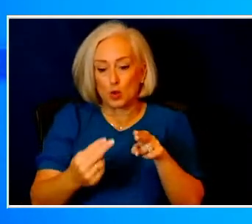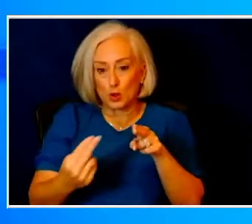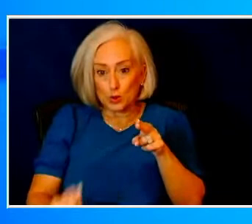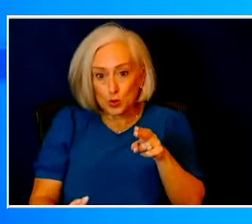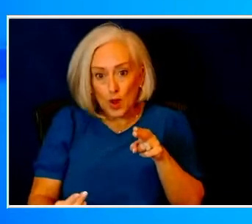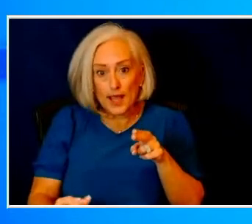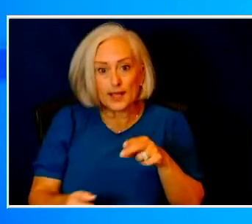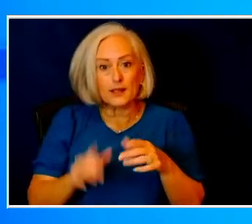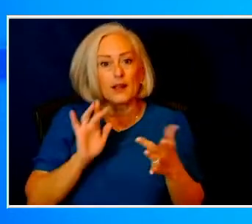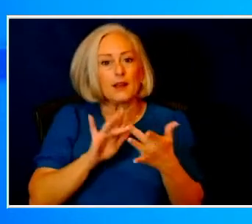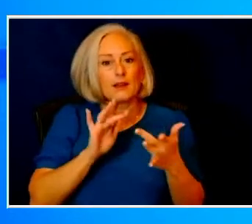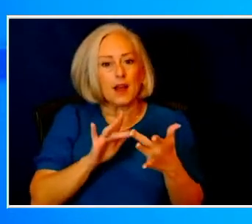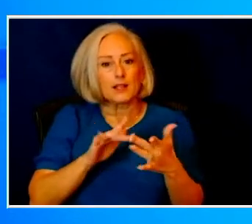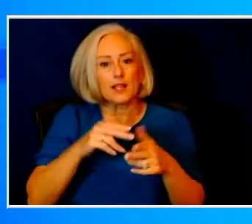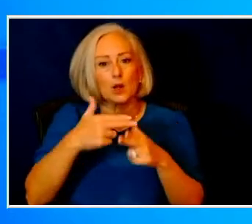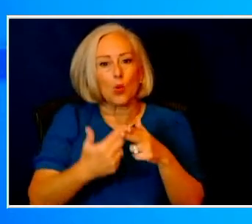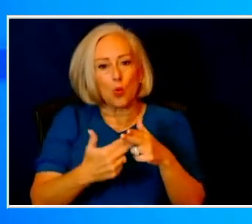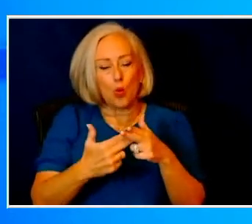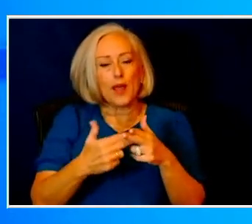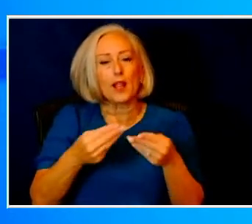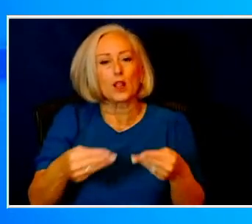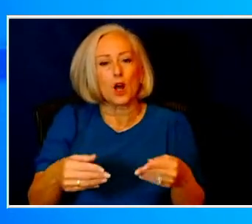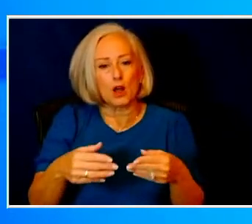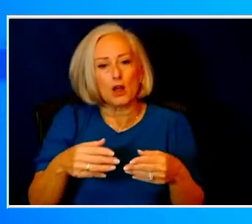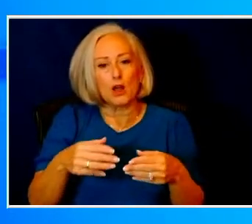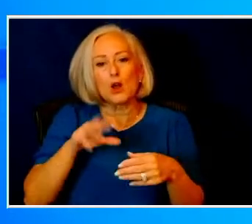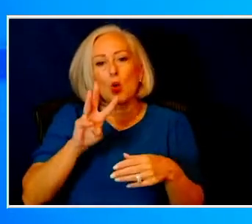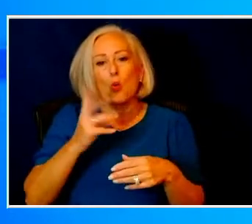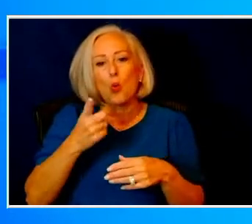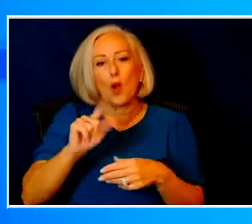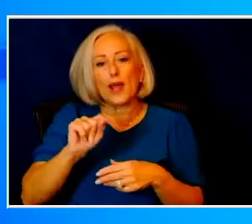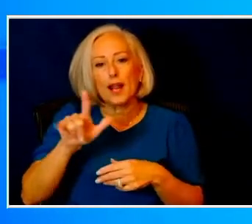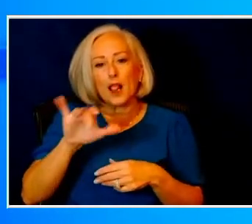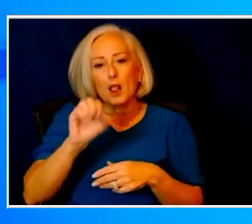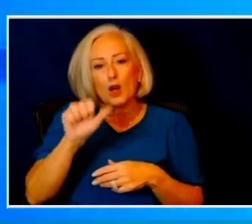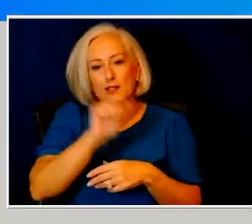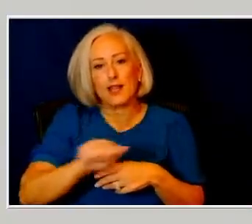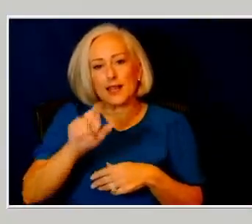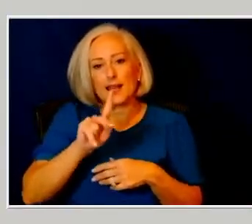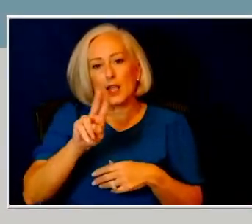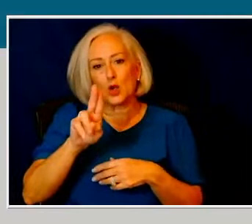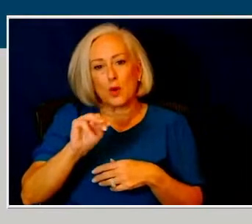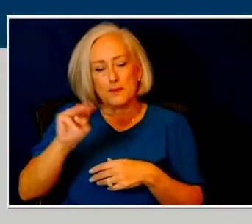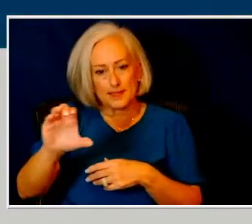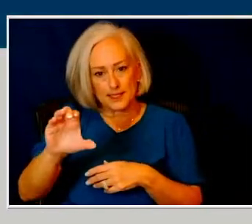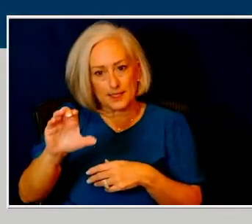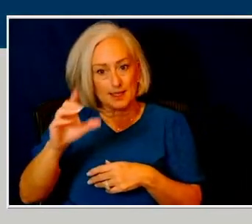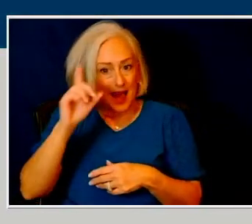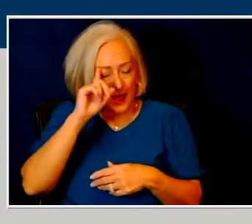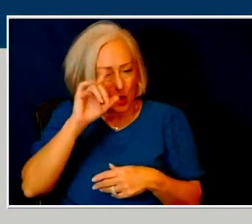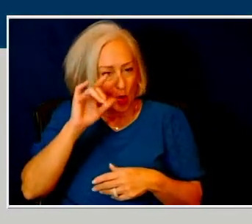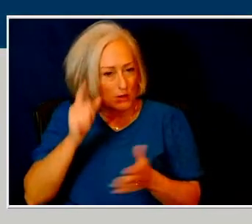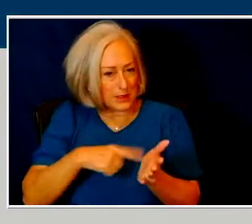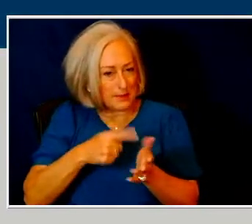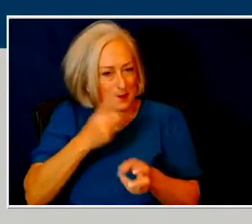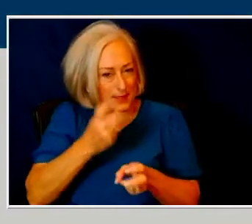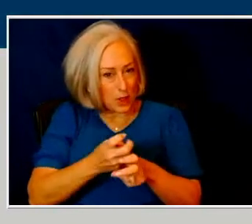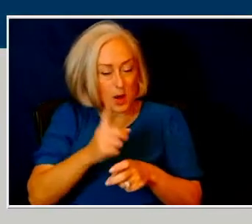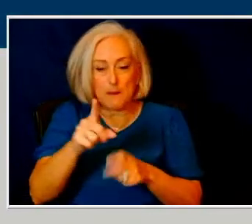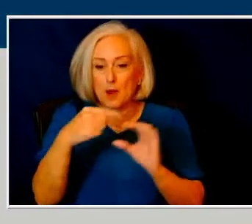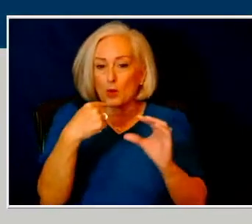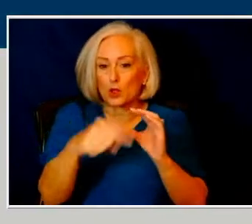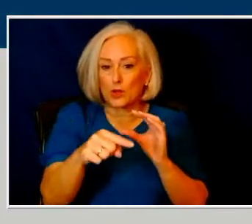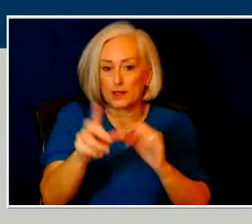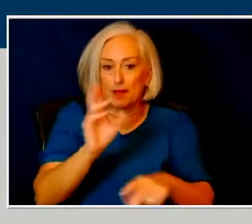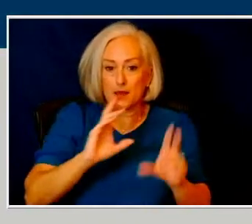weight loss at KUMC, I know that can be a big step for a lot of people. But when you email, you're going to be talking to people,